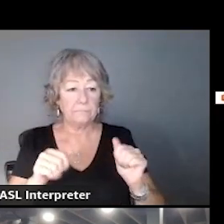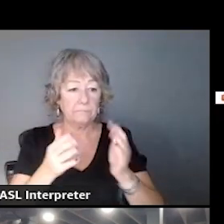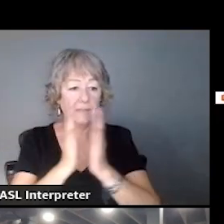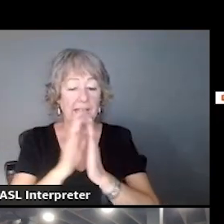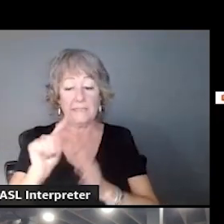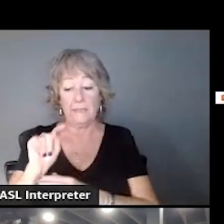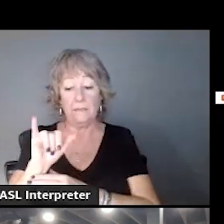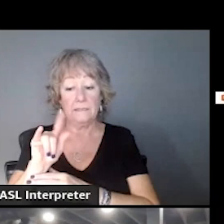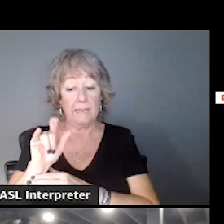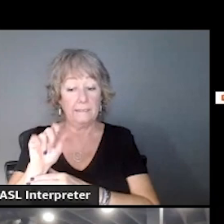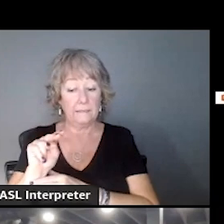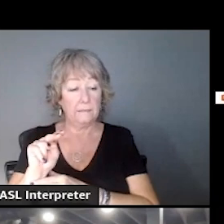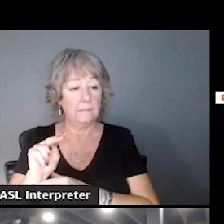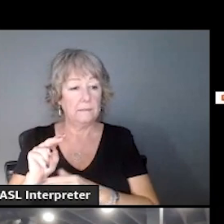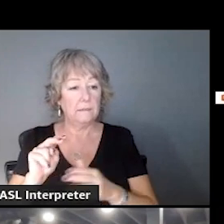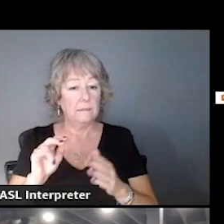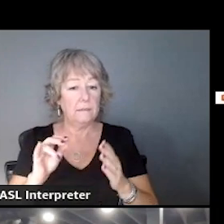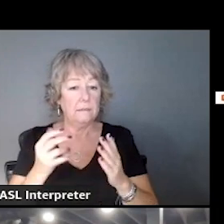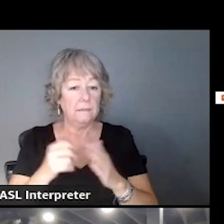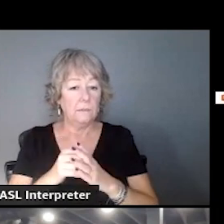Titan,